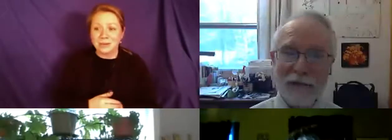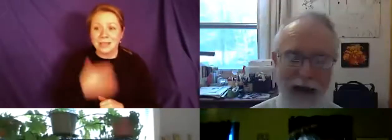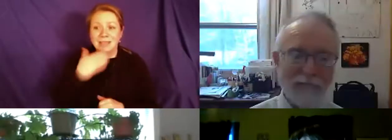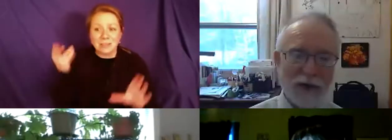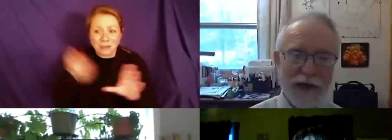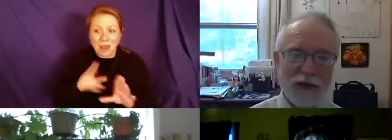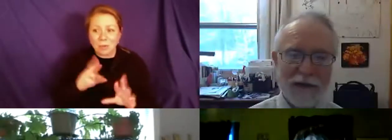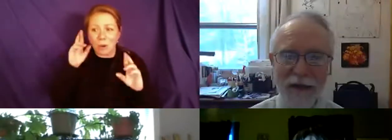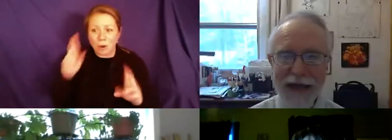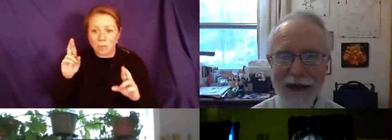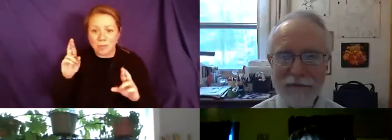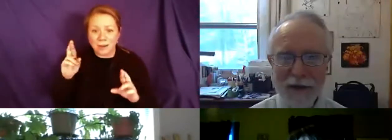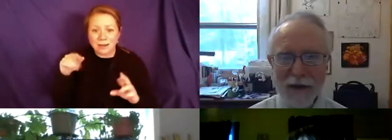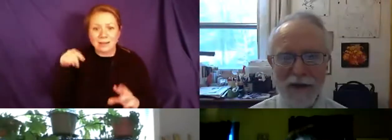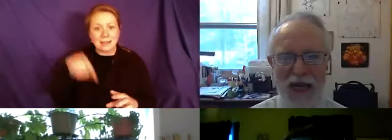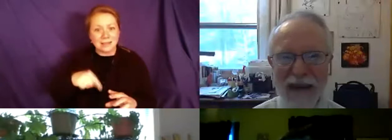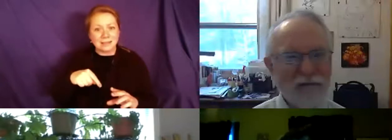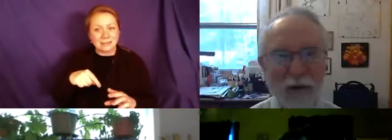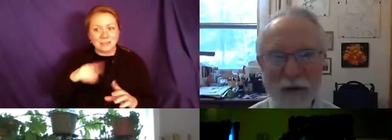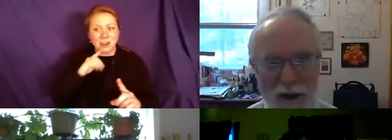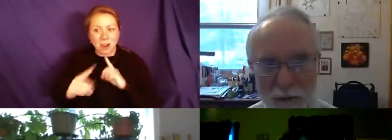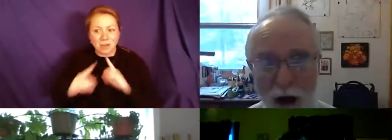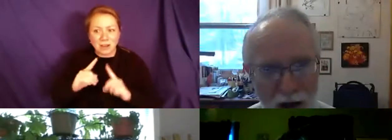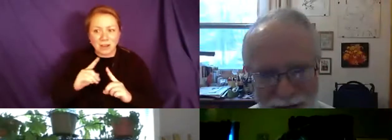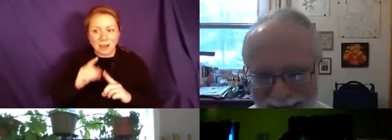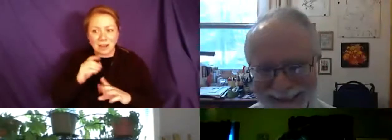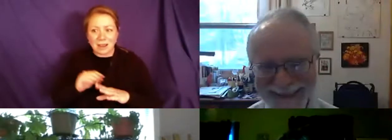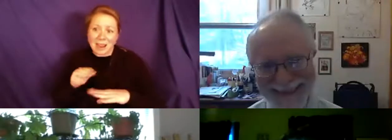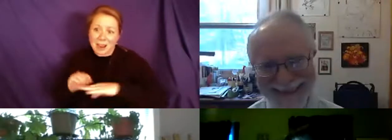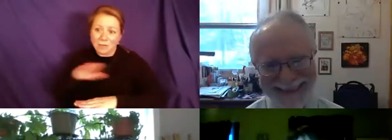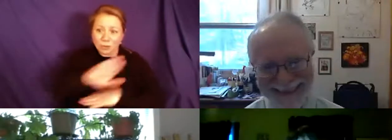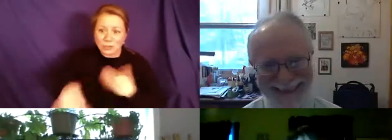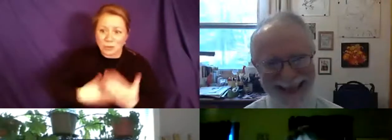kinds of conversations that we have influence you all.